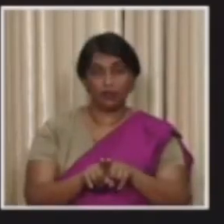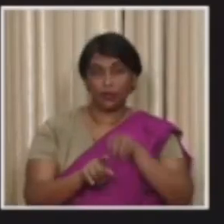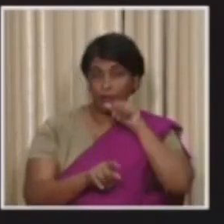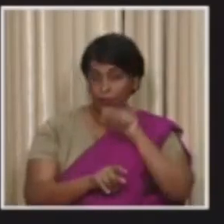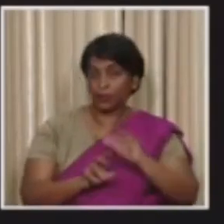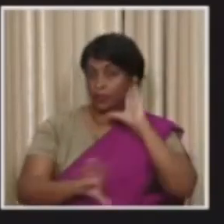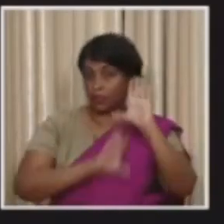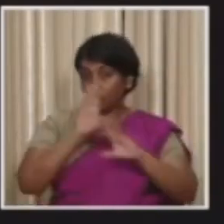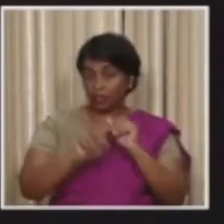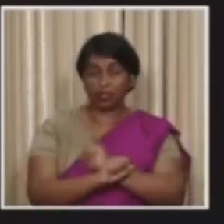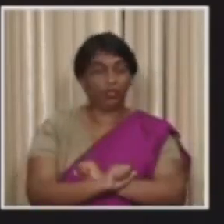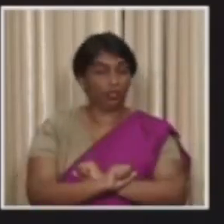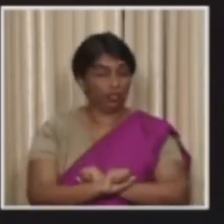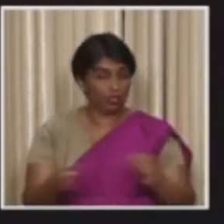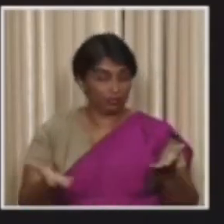sadharana toroturu nathi kota